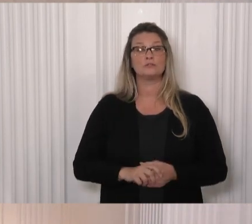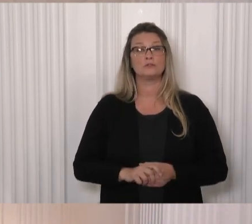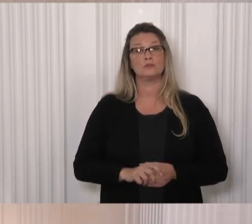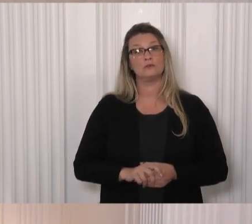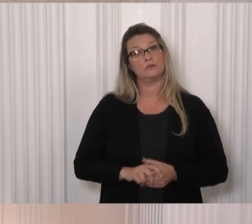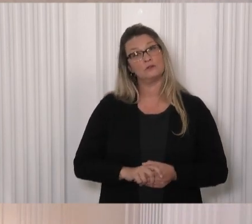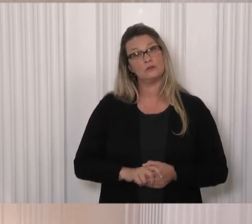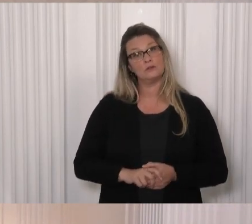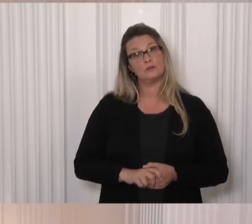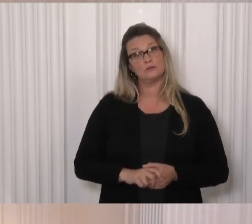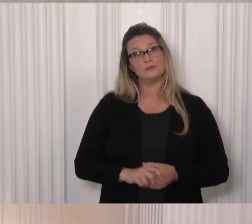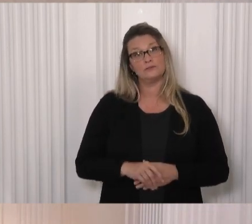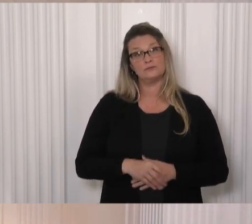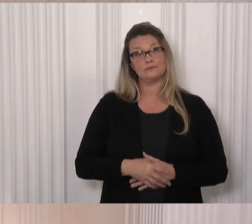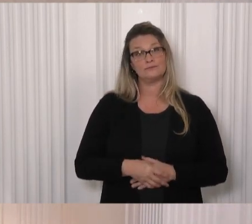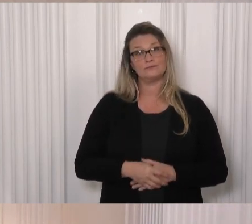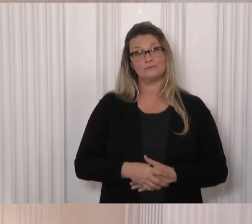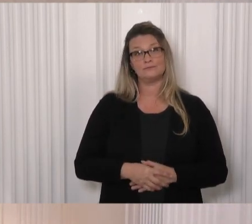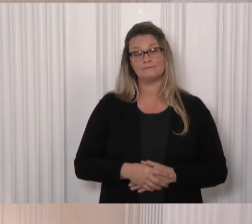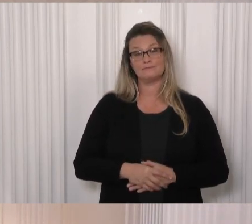spread of the